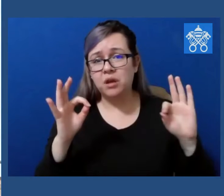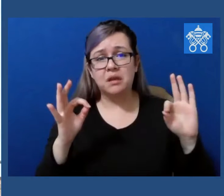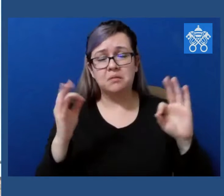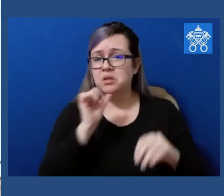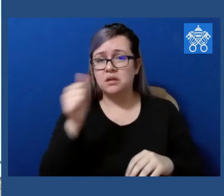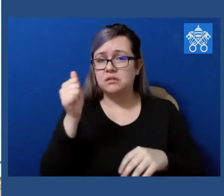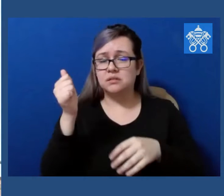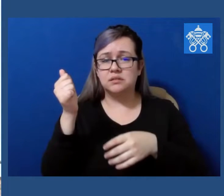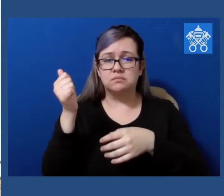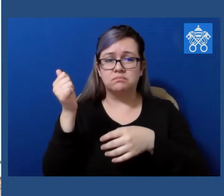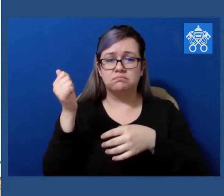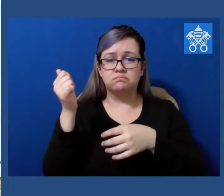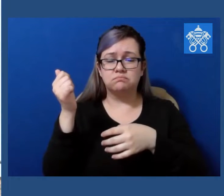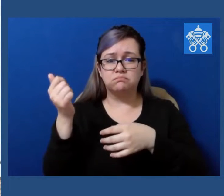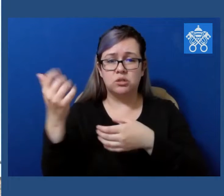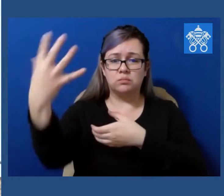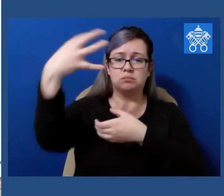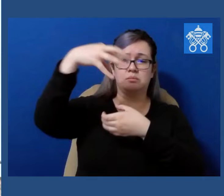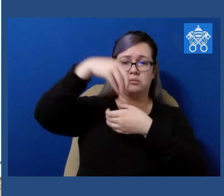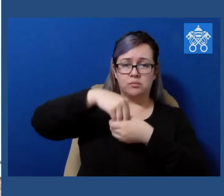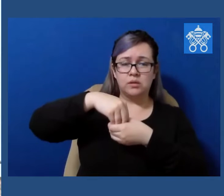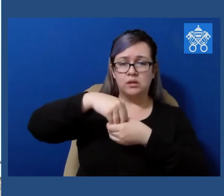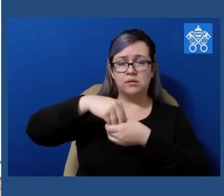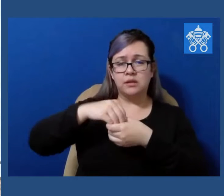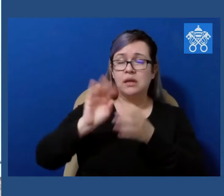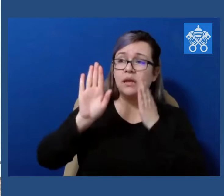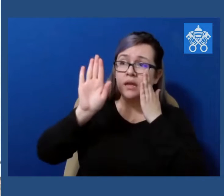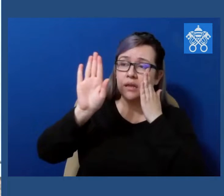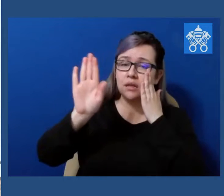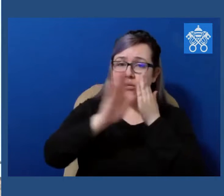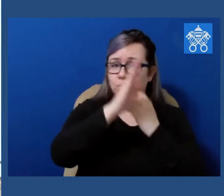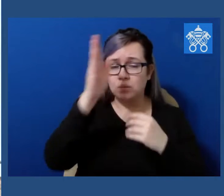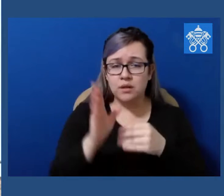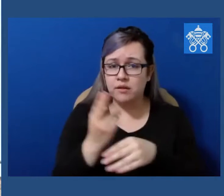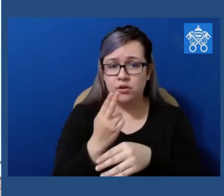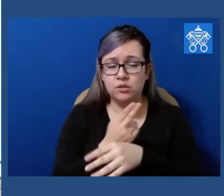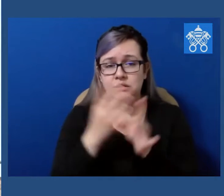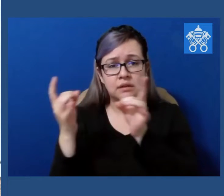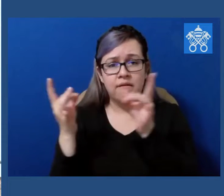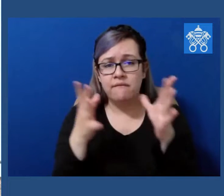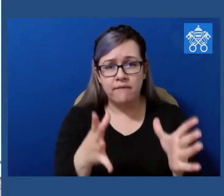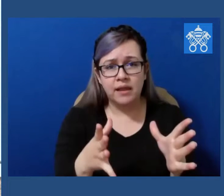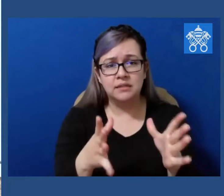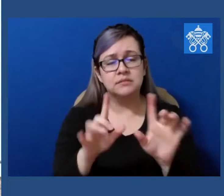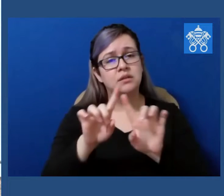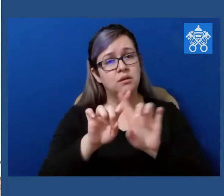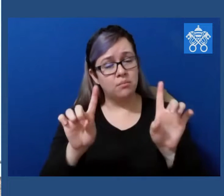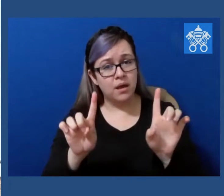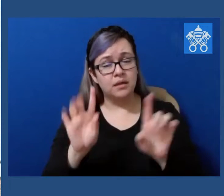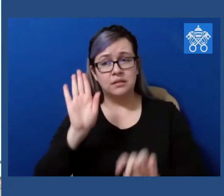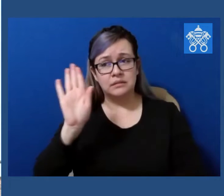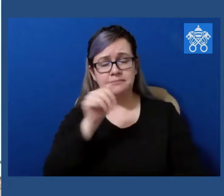and never intervenes imposing, but only proposing. He who never uses violence and